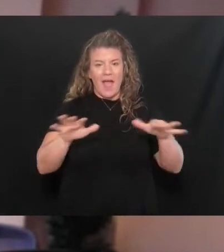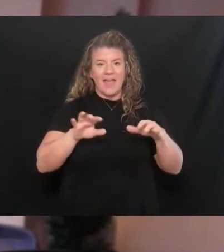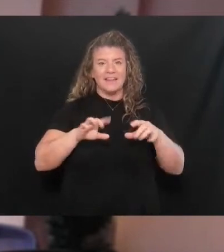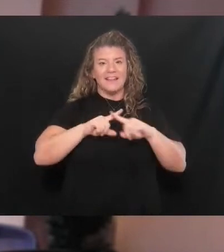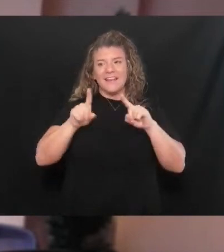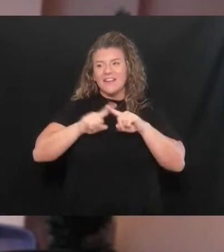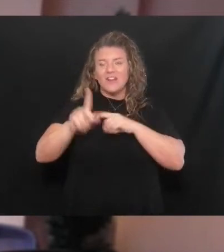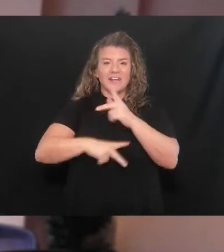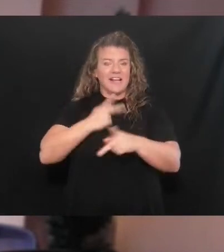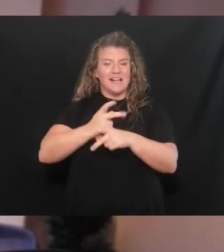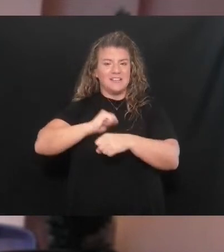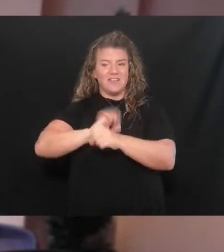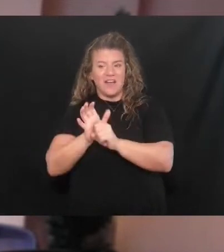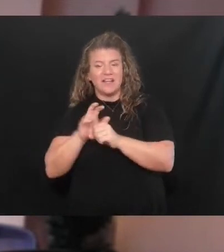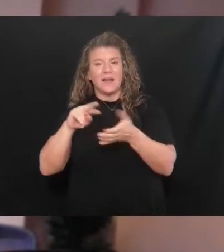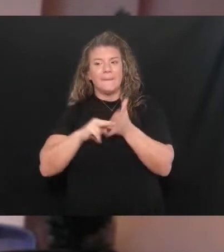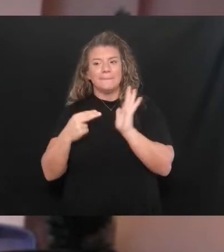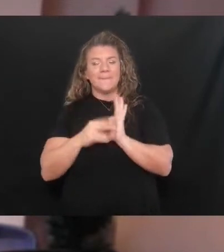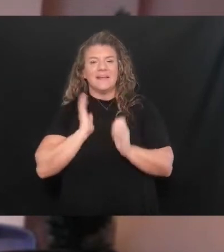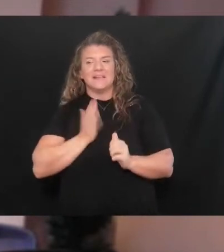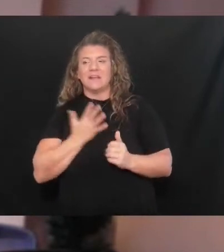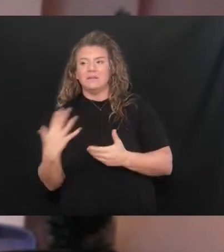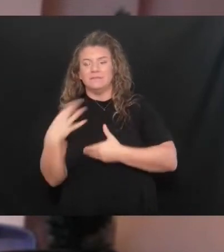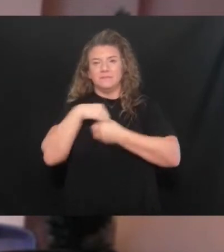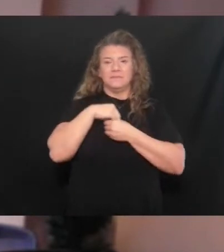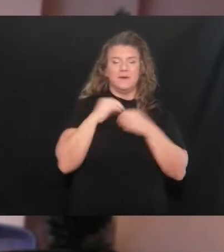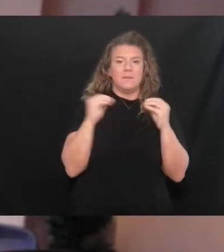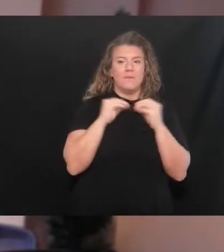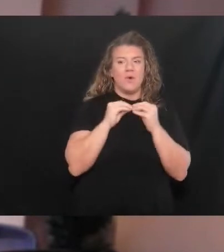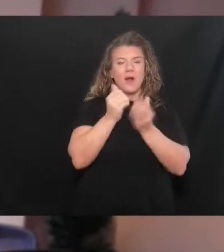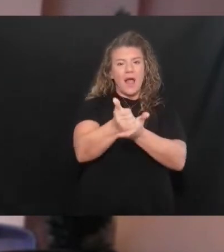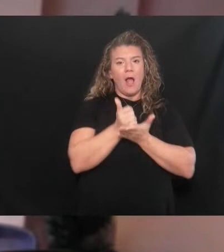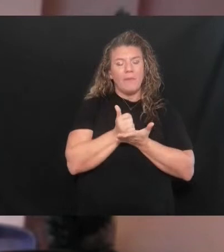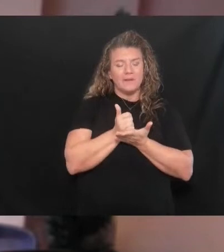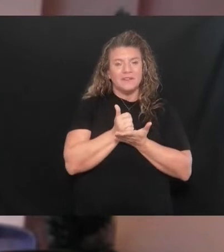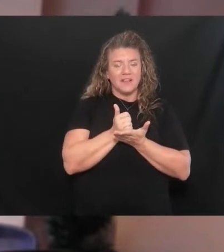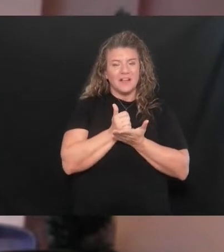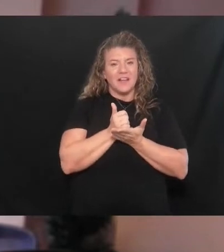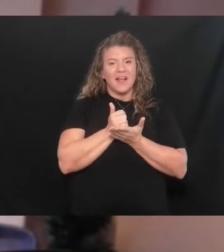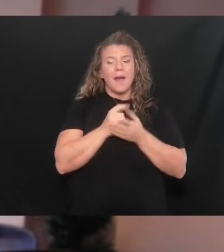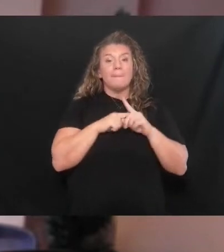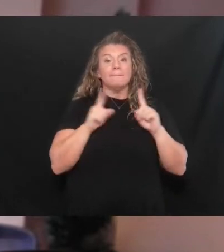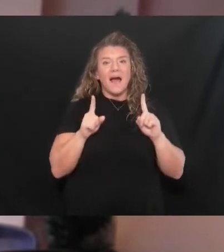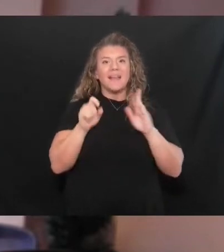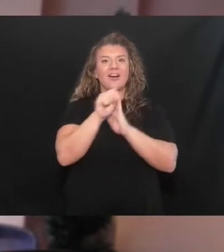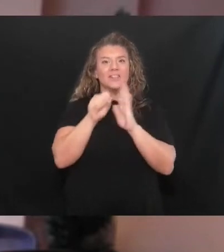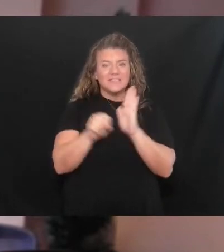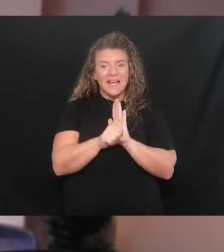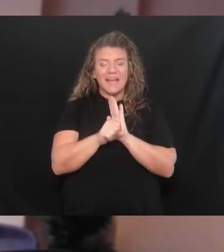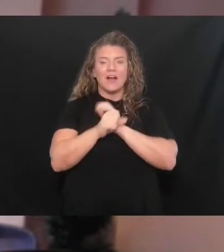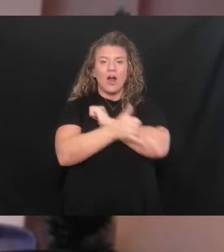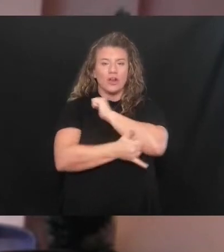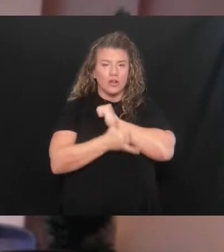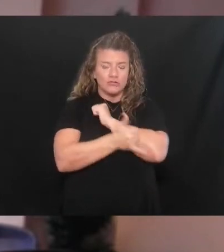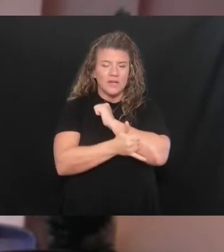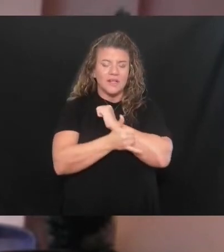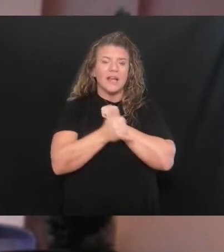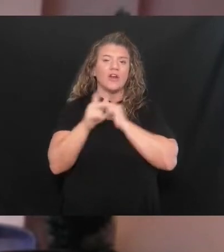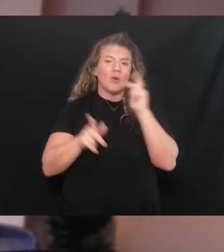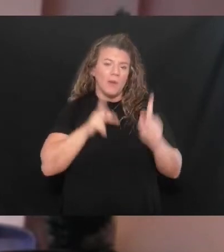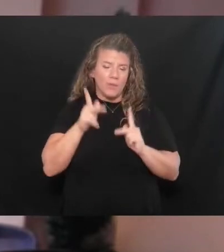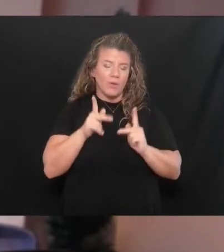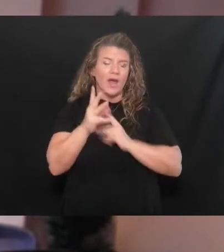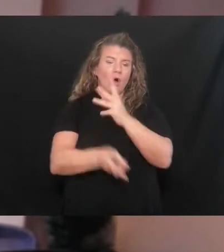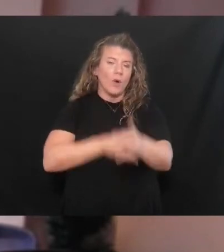more that we're doing our part, not only for ourselves and our families and communities, but for our state, our country, and our world. Thank